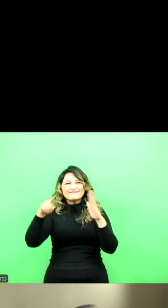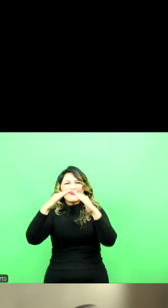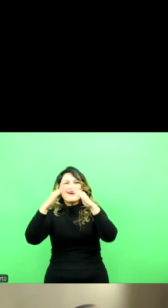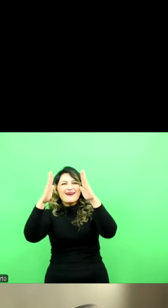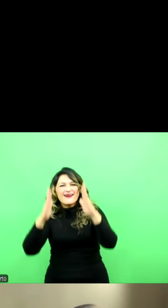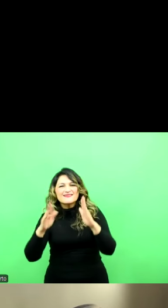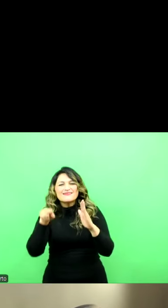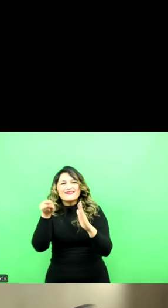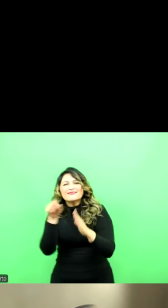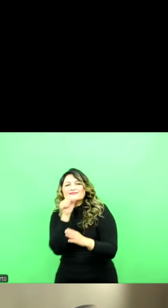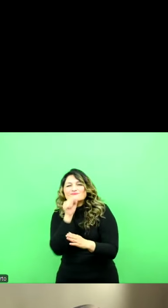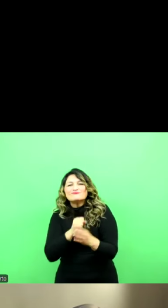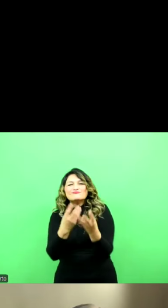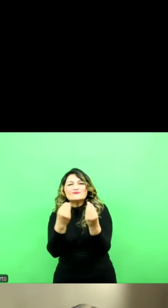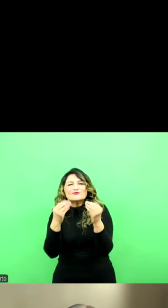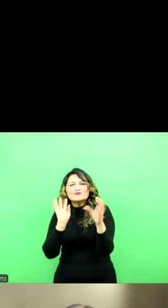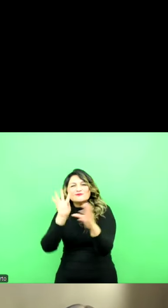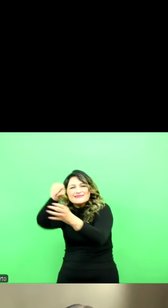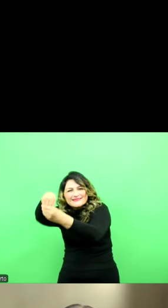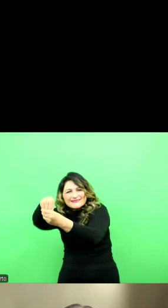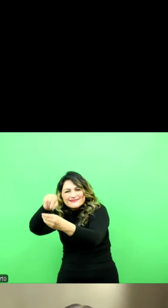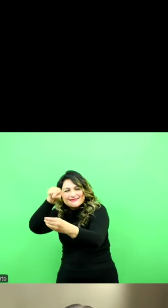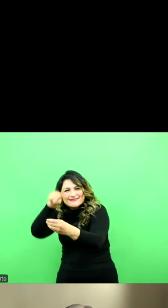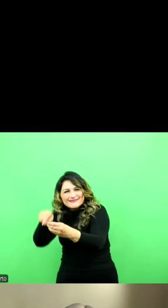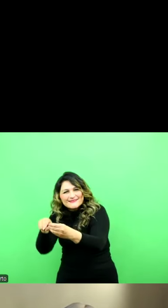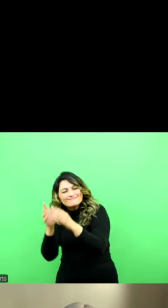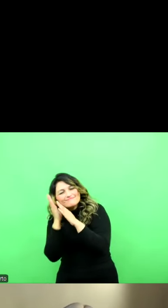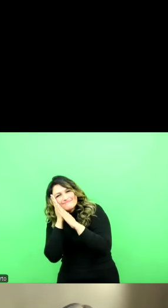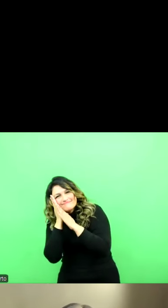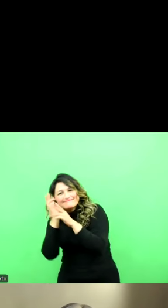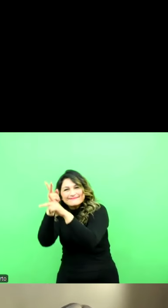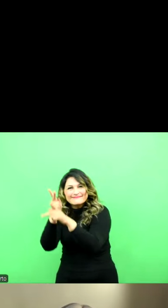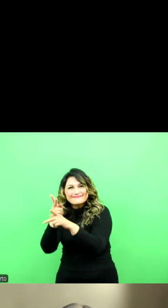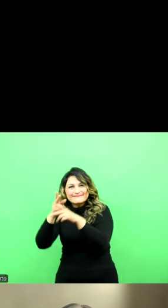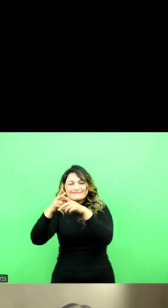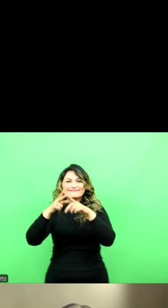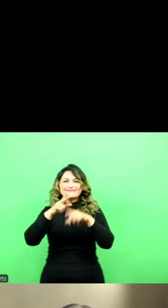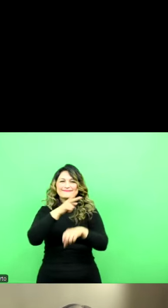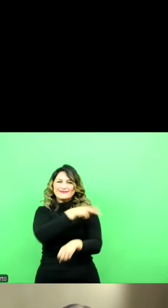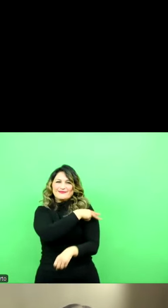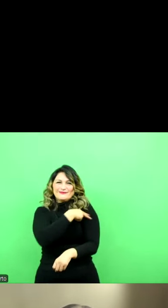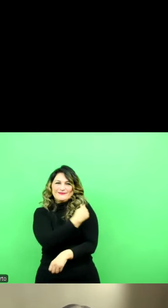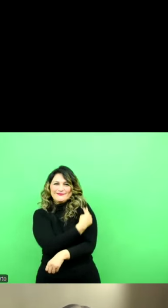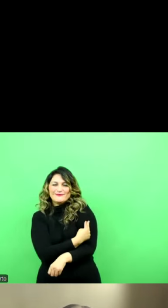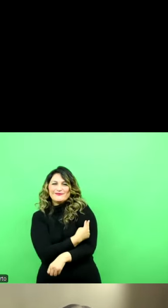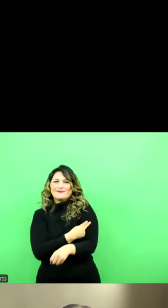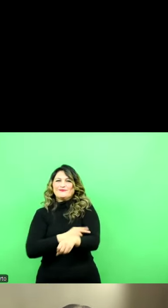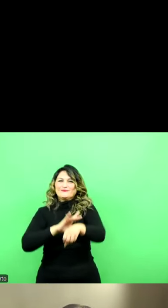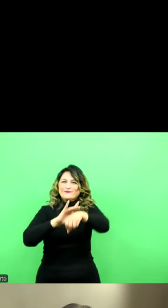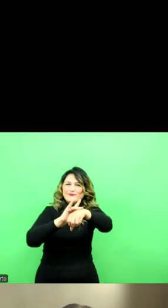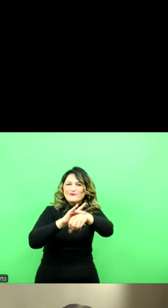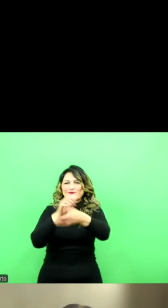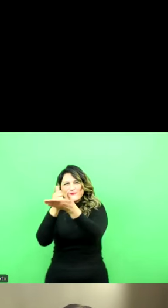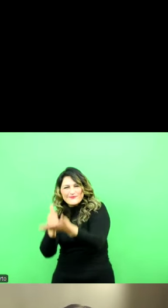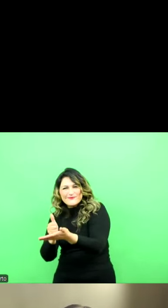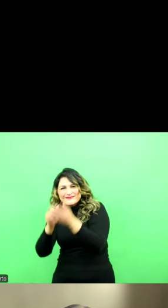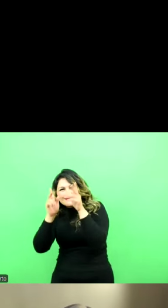of continuous care, people who are frail could rapidly decline in a medical